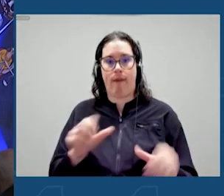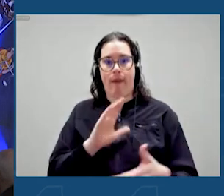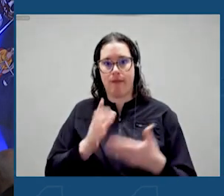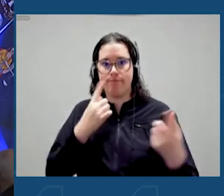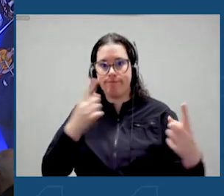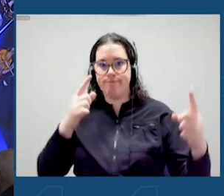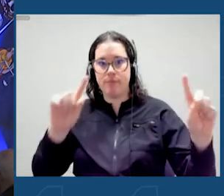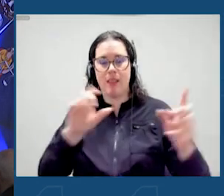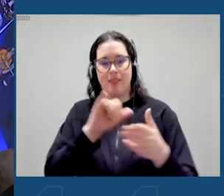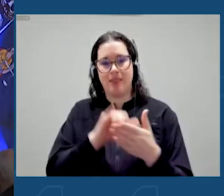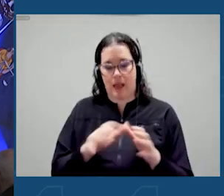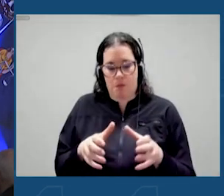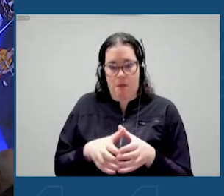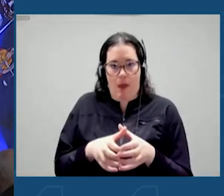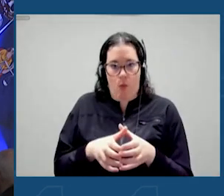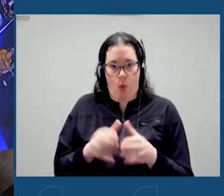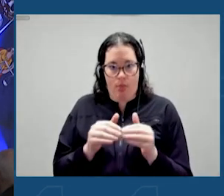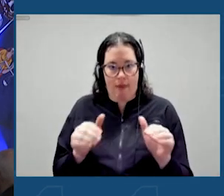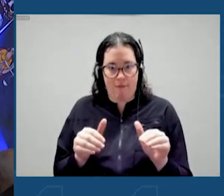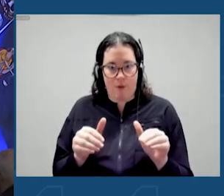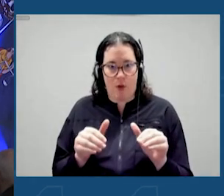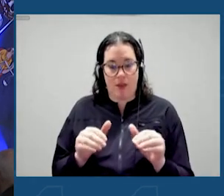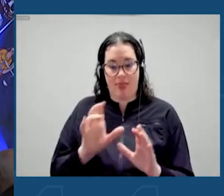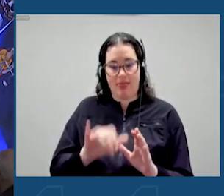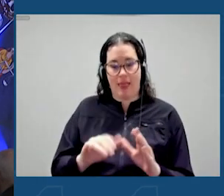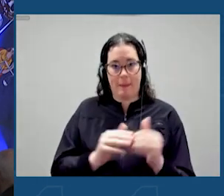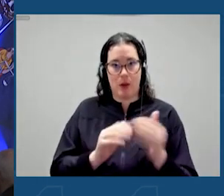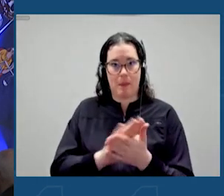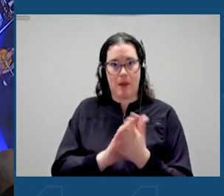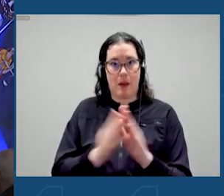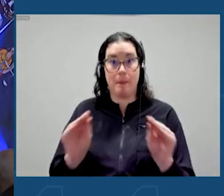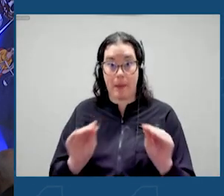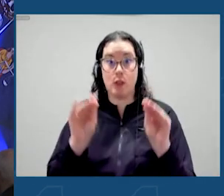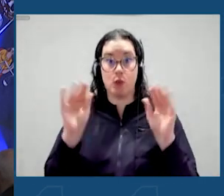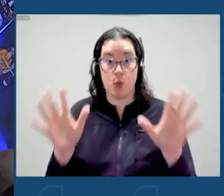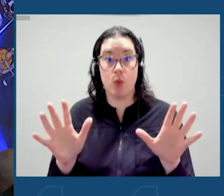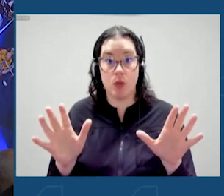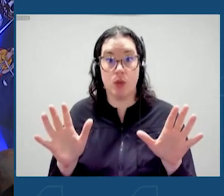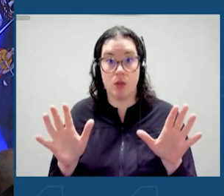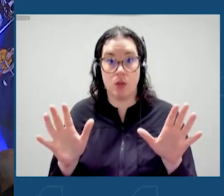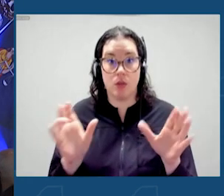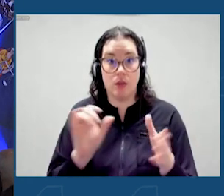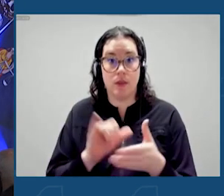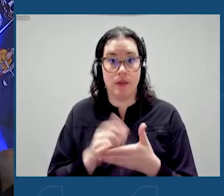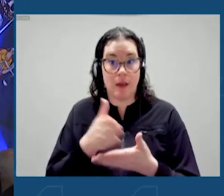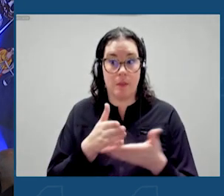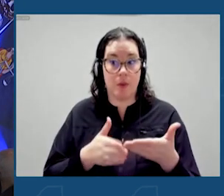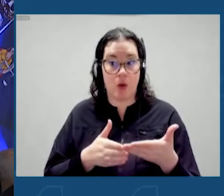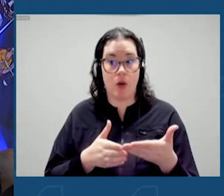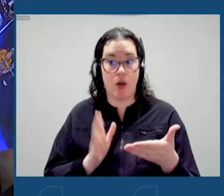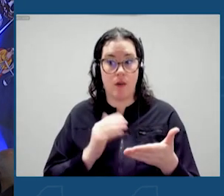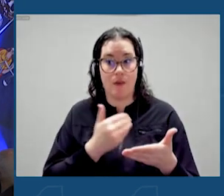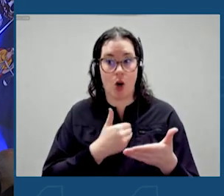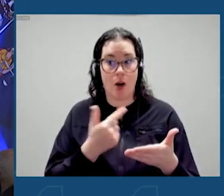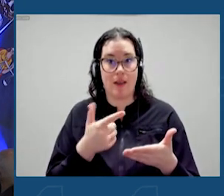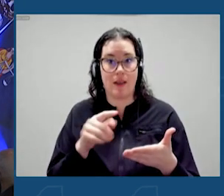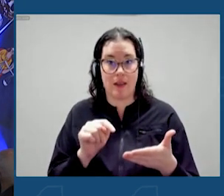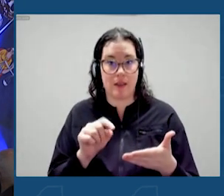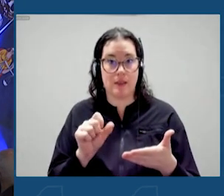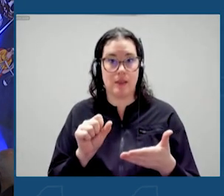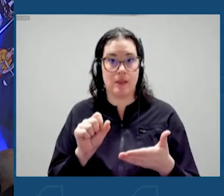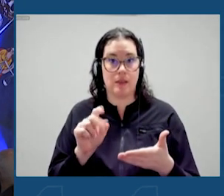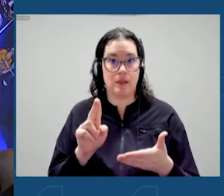level, take that building and make it magical. And that was part of our Get Stuff Built blueprint that we put